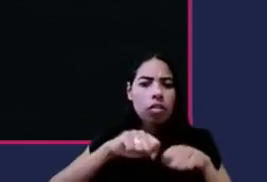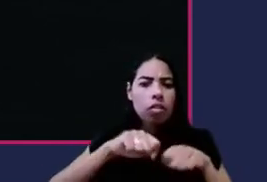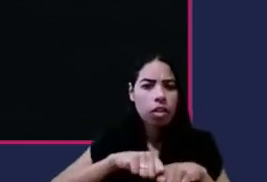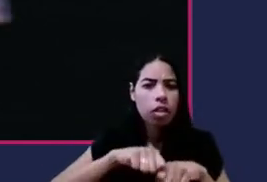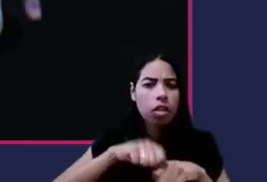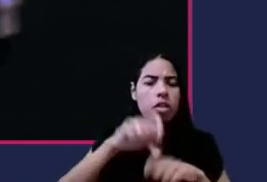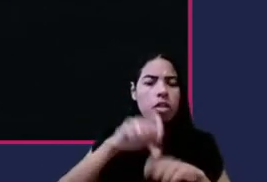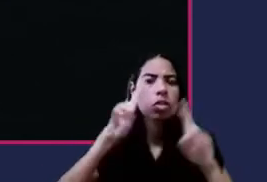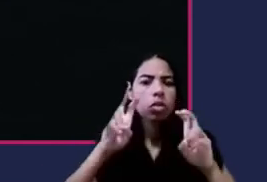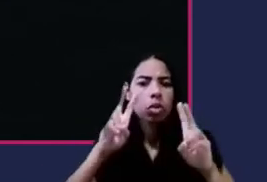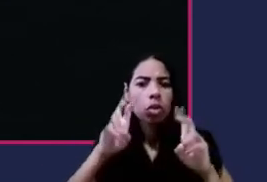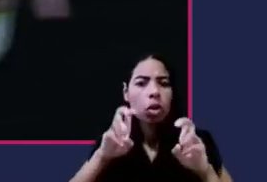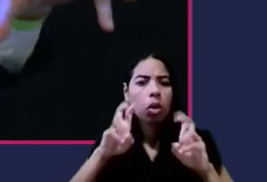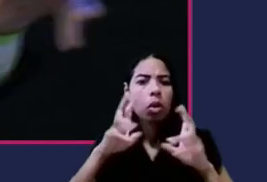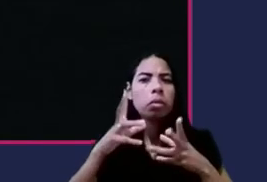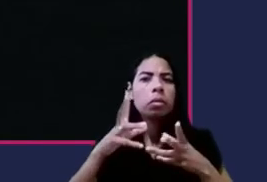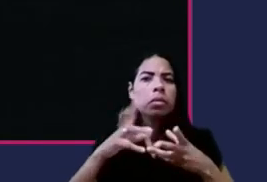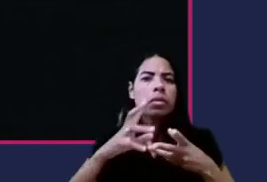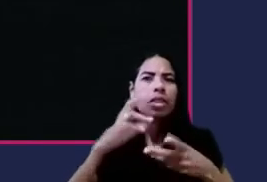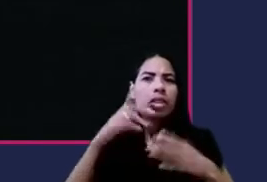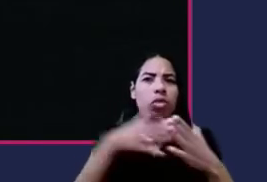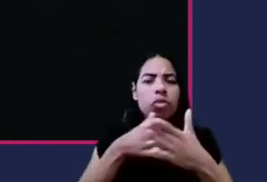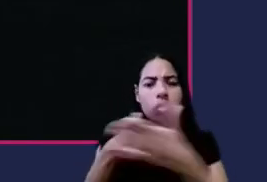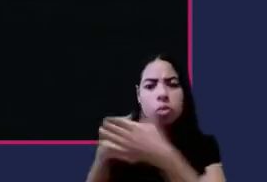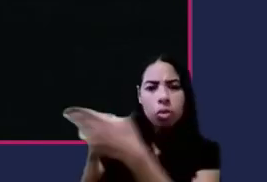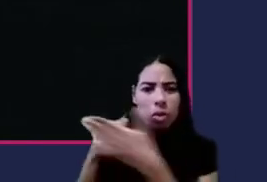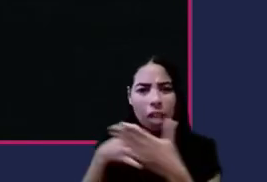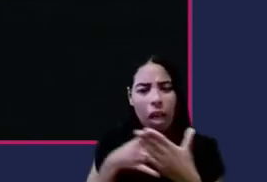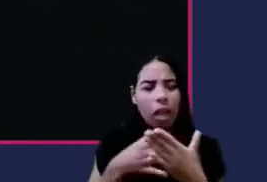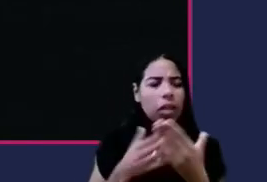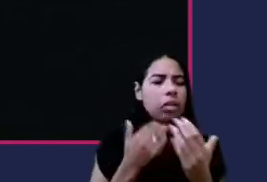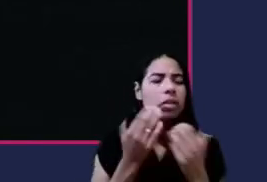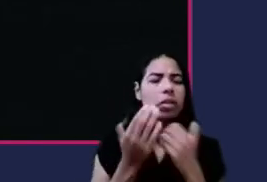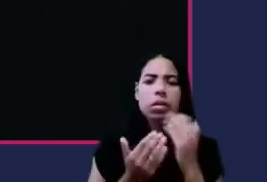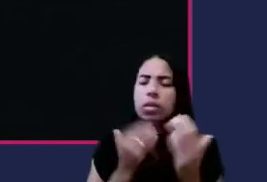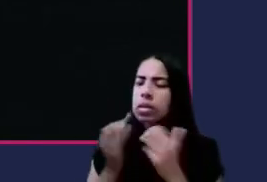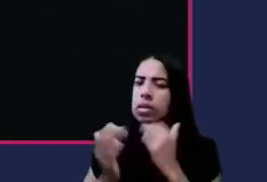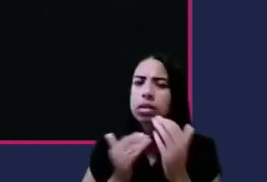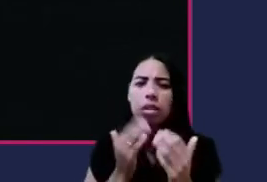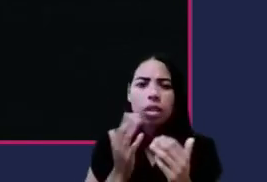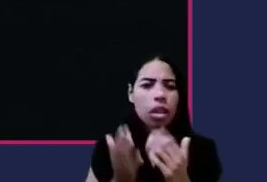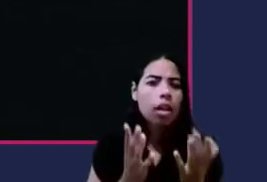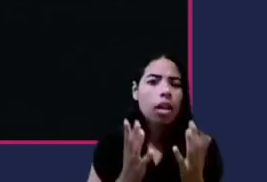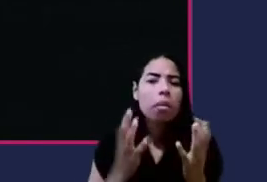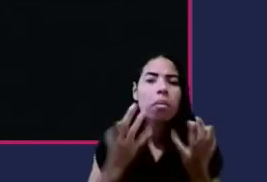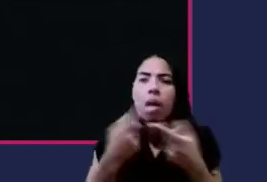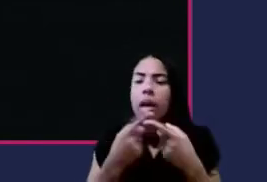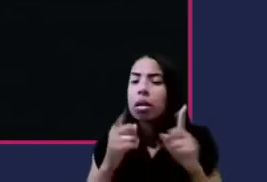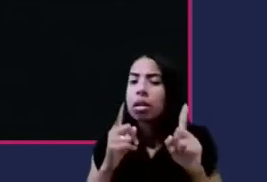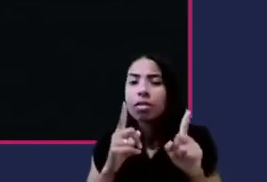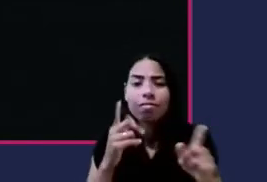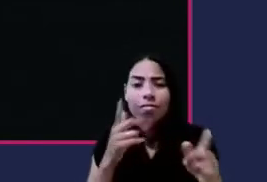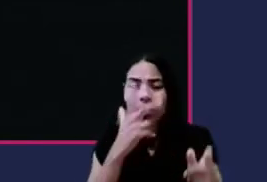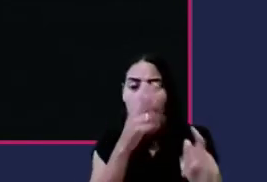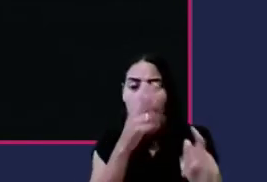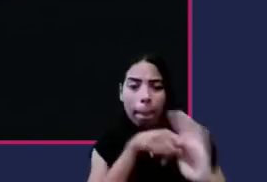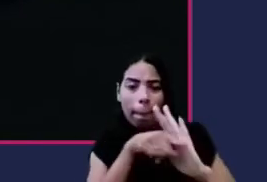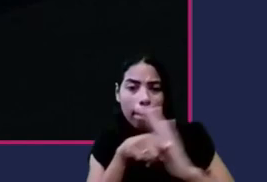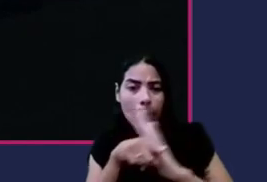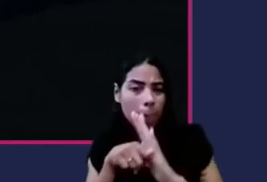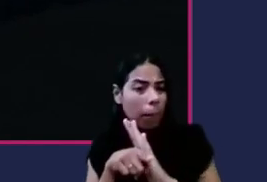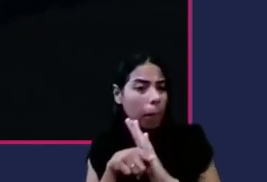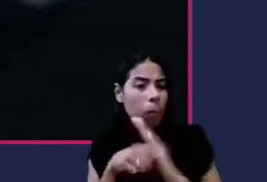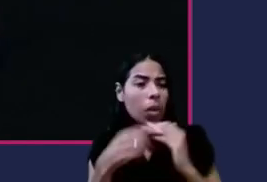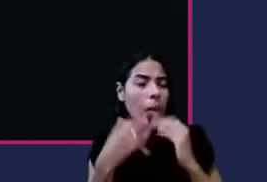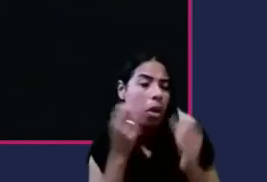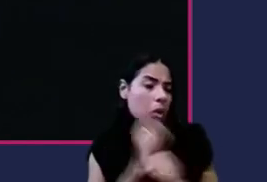isn't conducted here because of those restraints that we have in all fronts makes